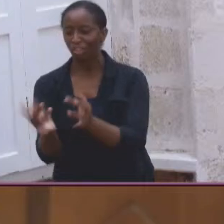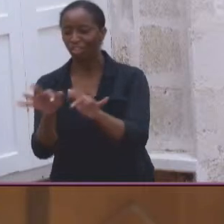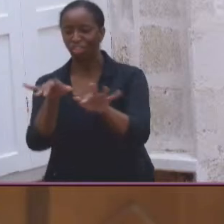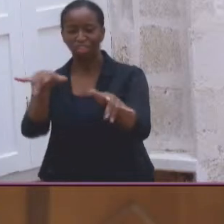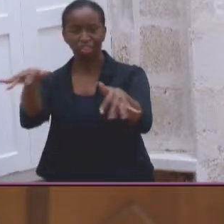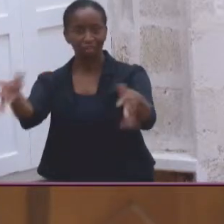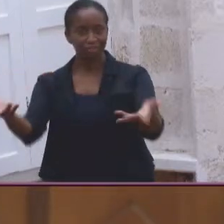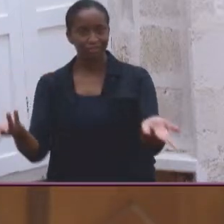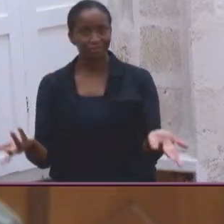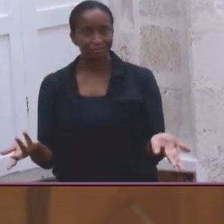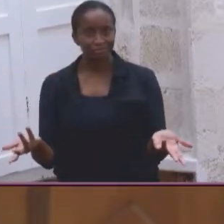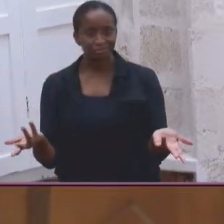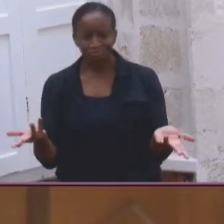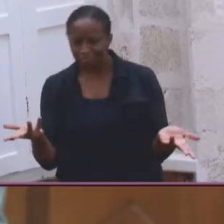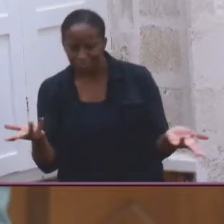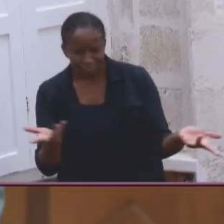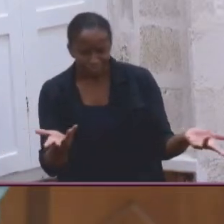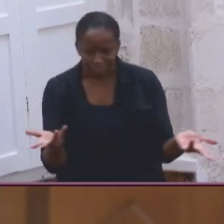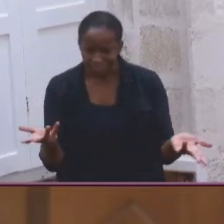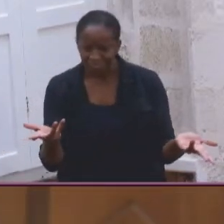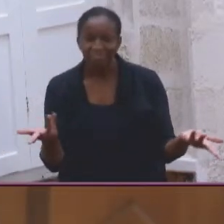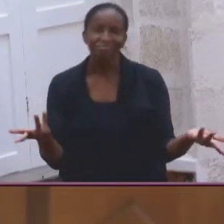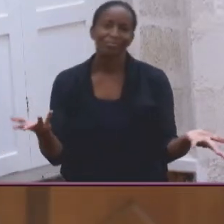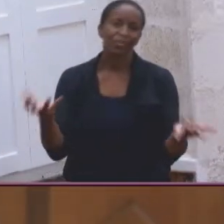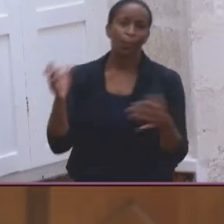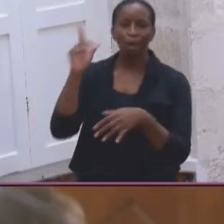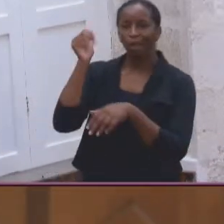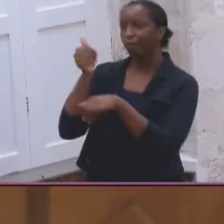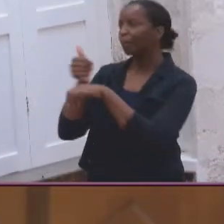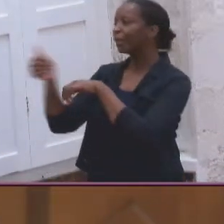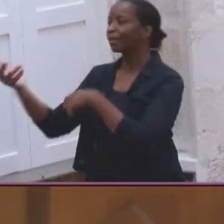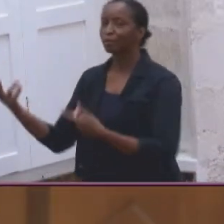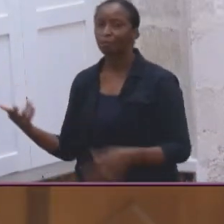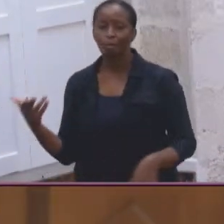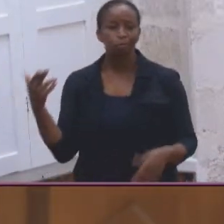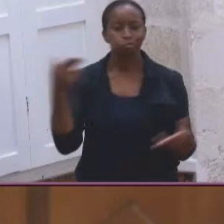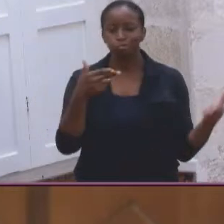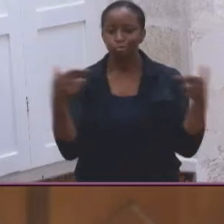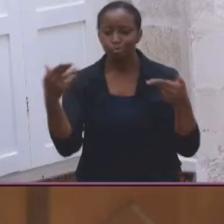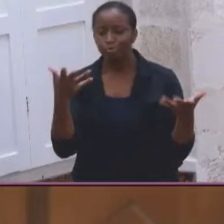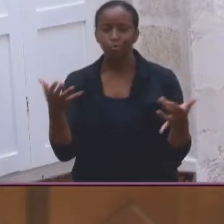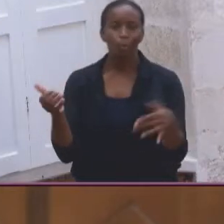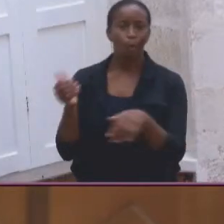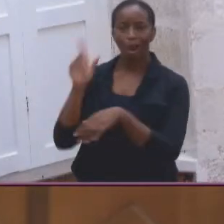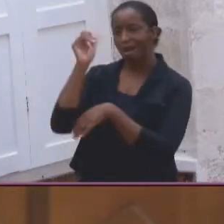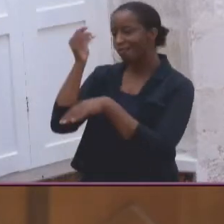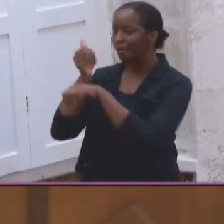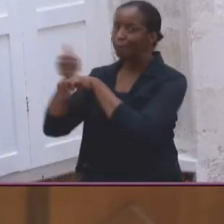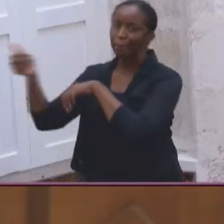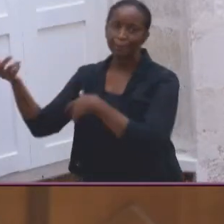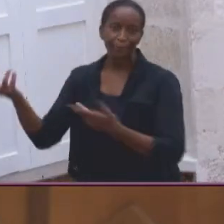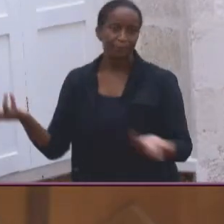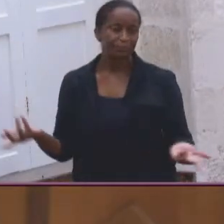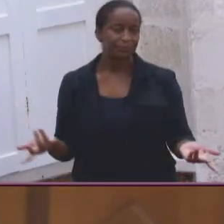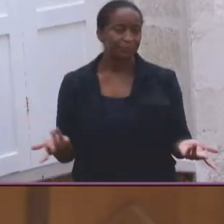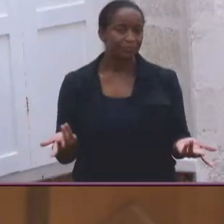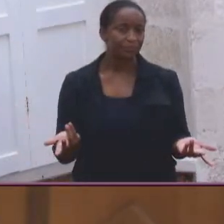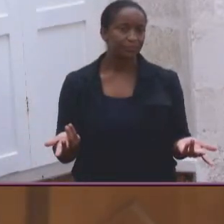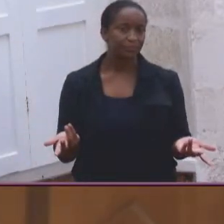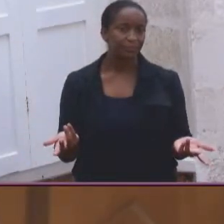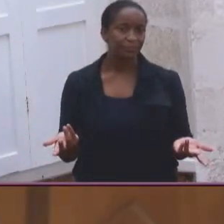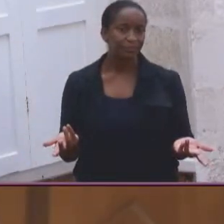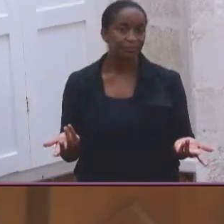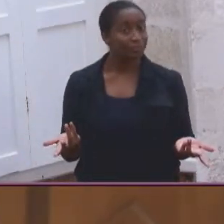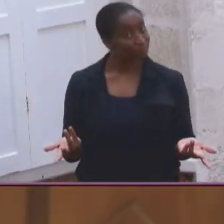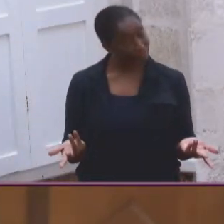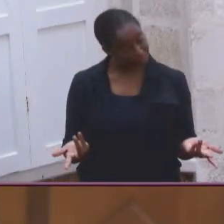country. The firearms, the shooting, the crime, we want to blame government for. I agree with Dr. Senator